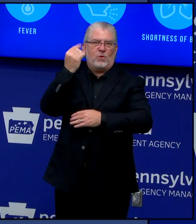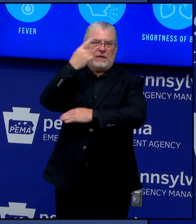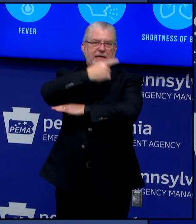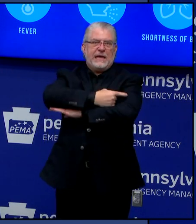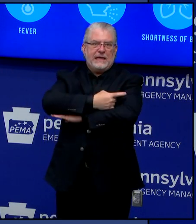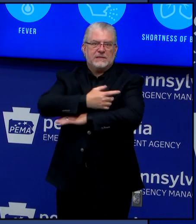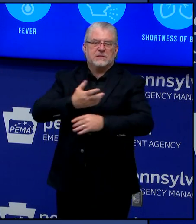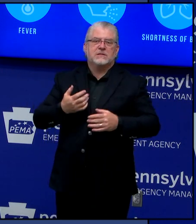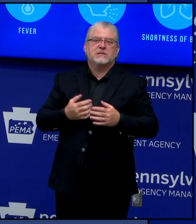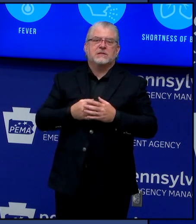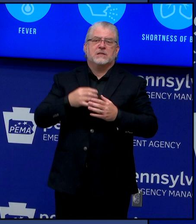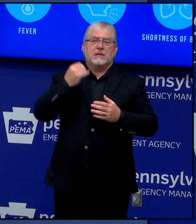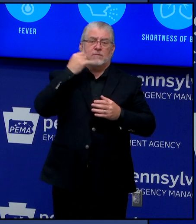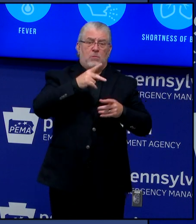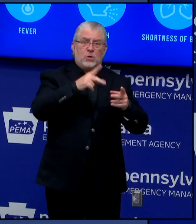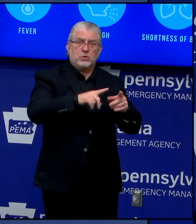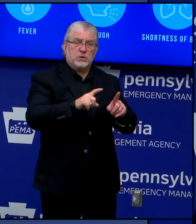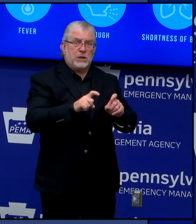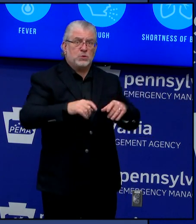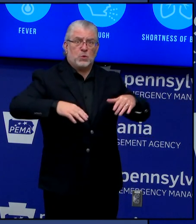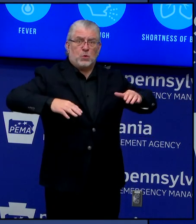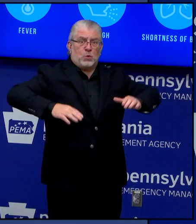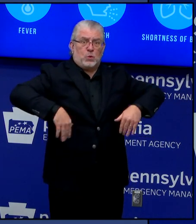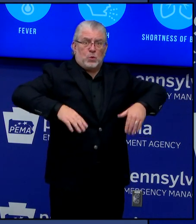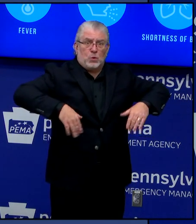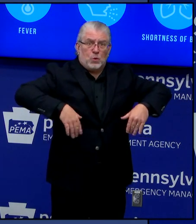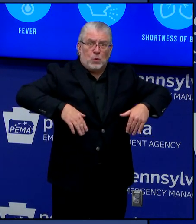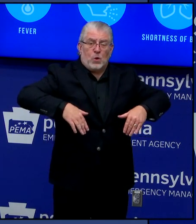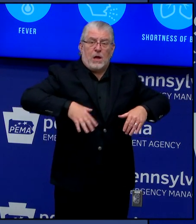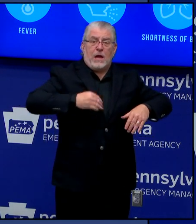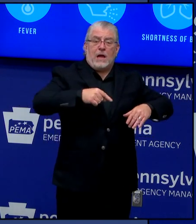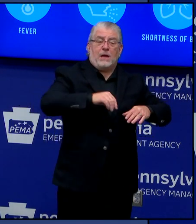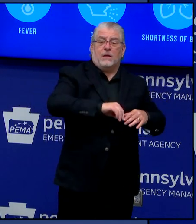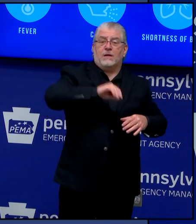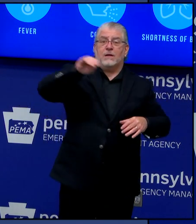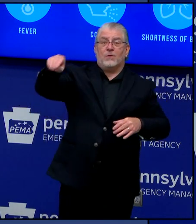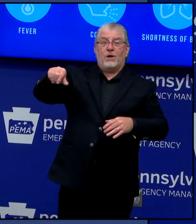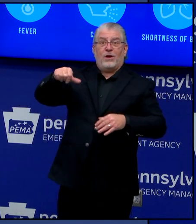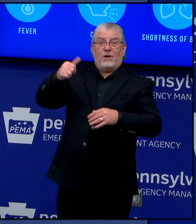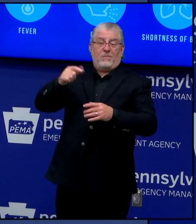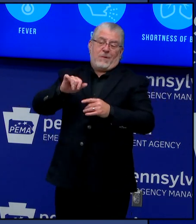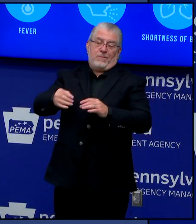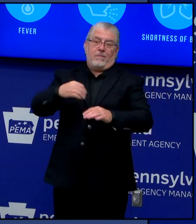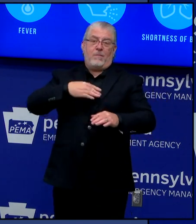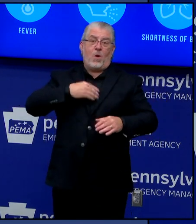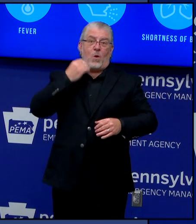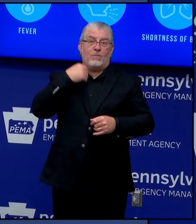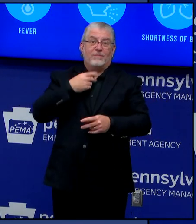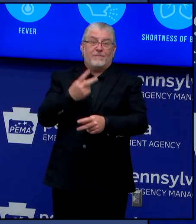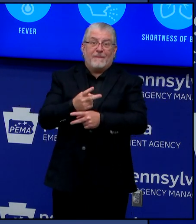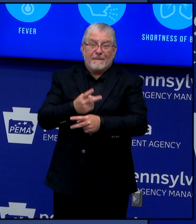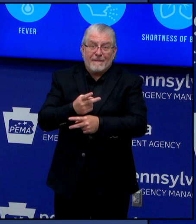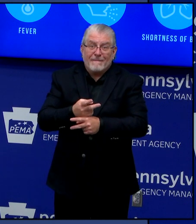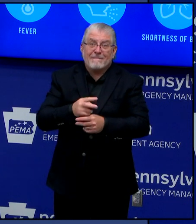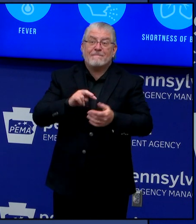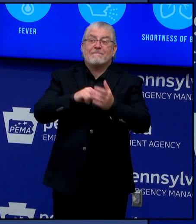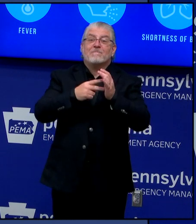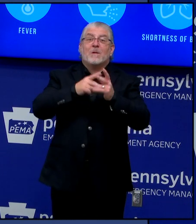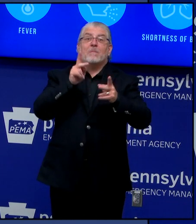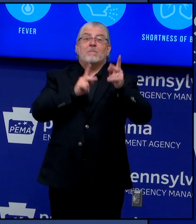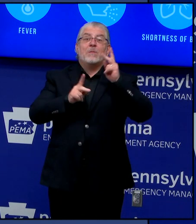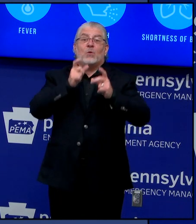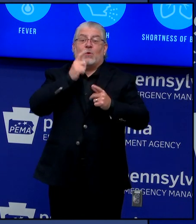that facility, and you decide to bring that person home to take care of them, then the entire household should be quarantined for 2